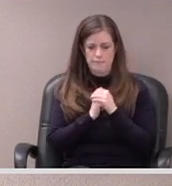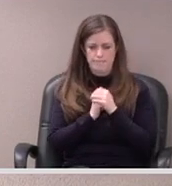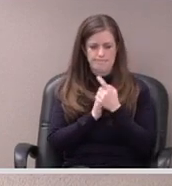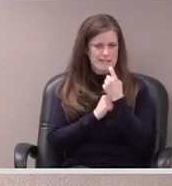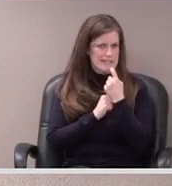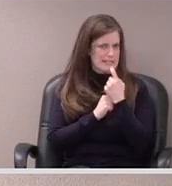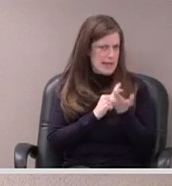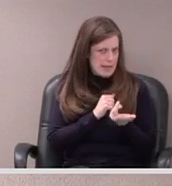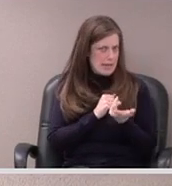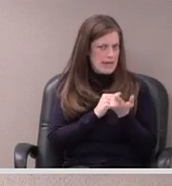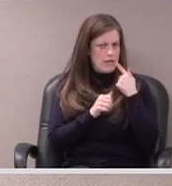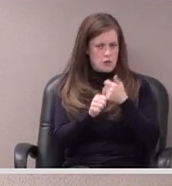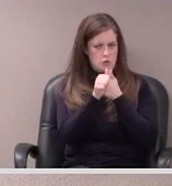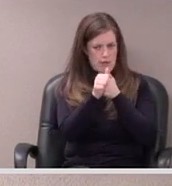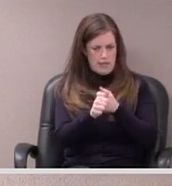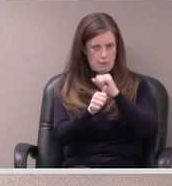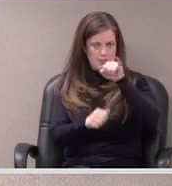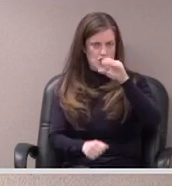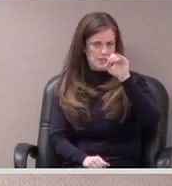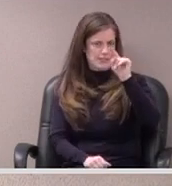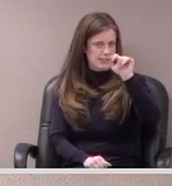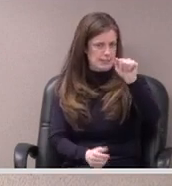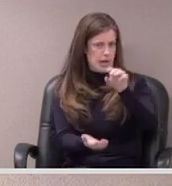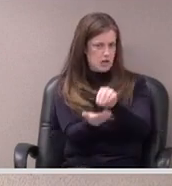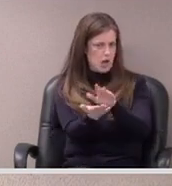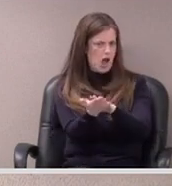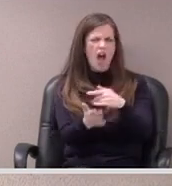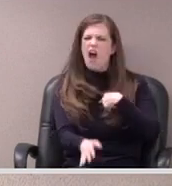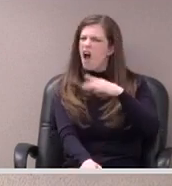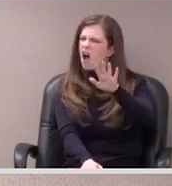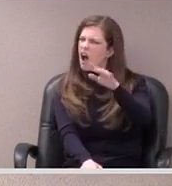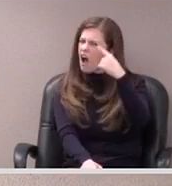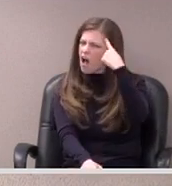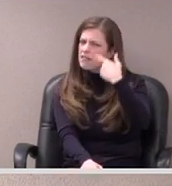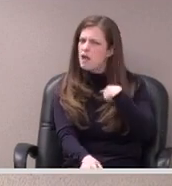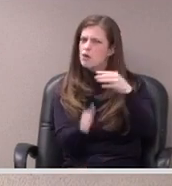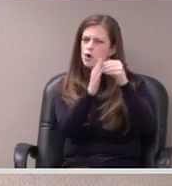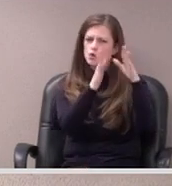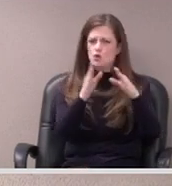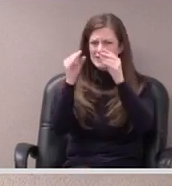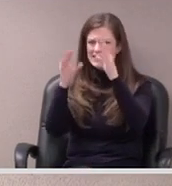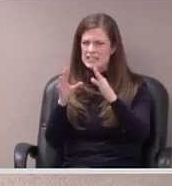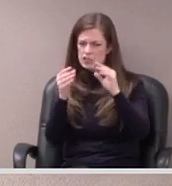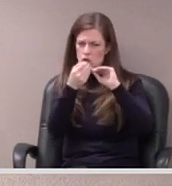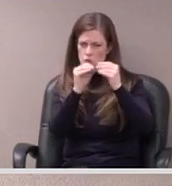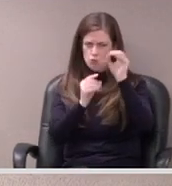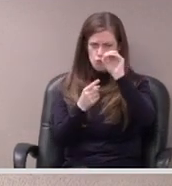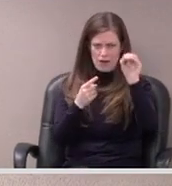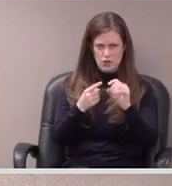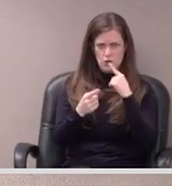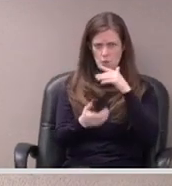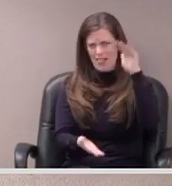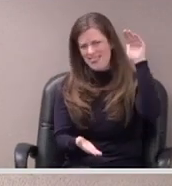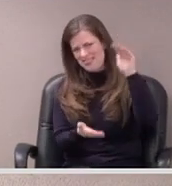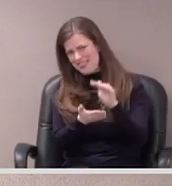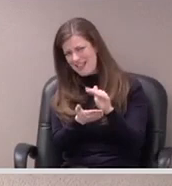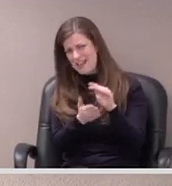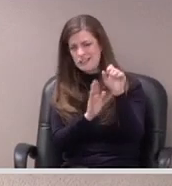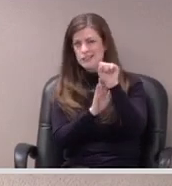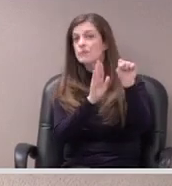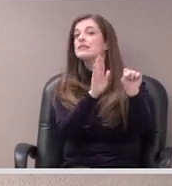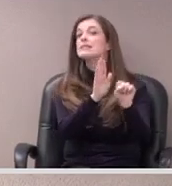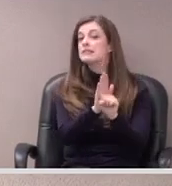that those are aligned with JCTA contract. I thought our student-teacher ratios at one point were less than what the